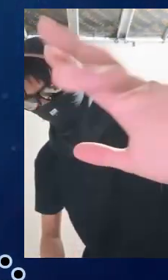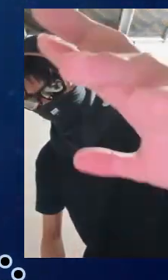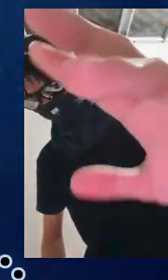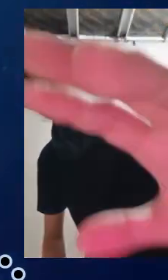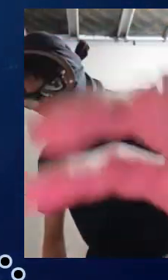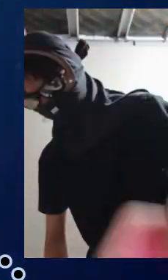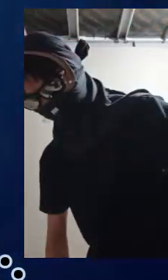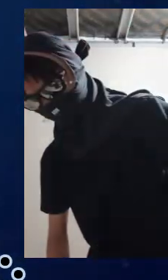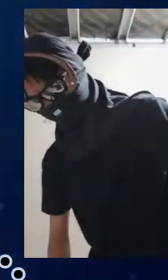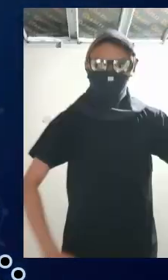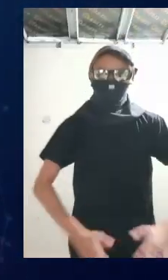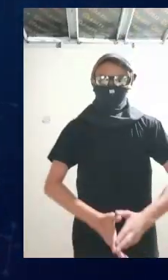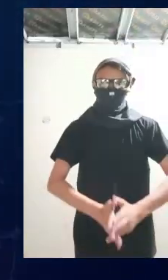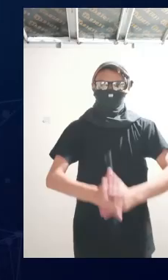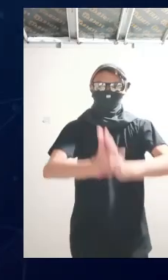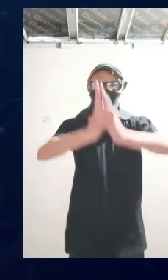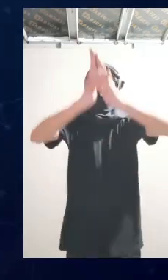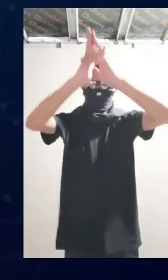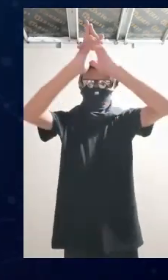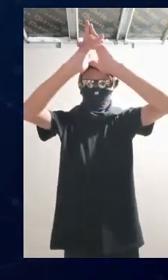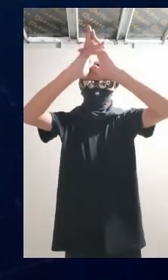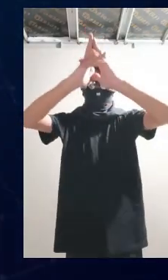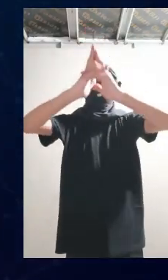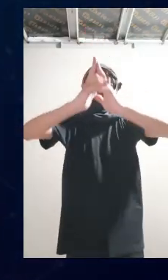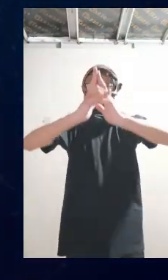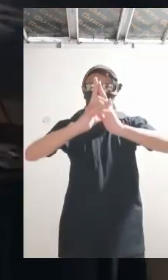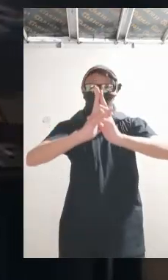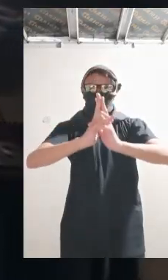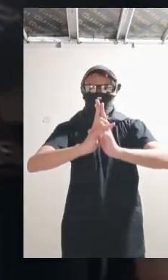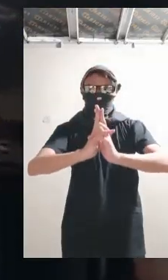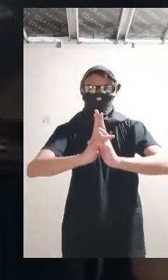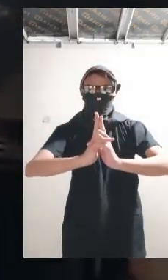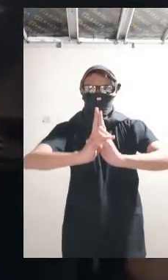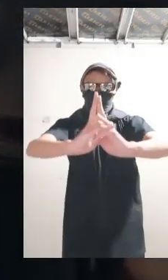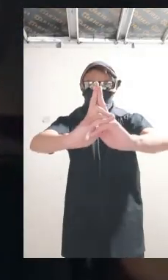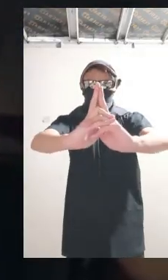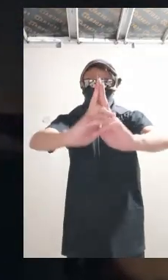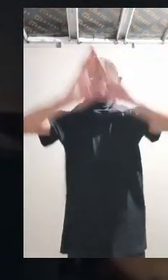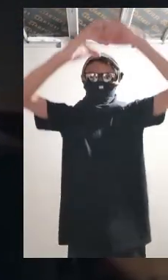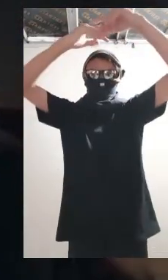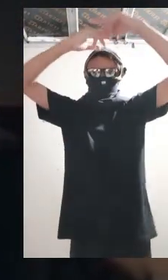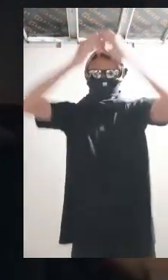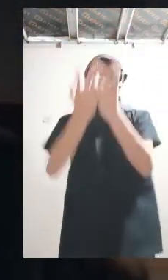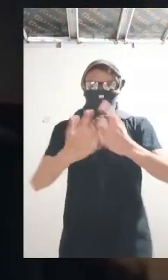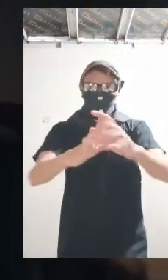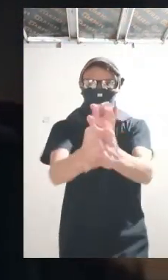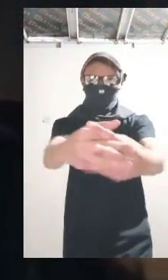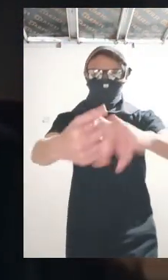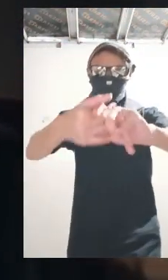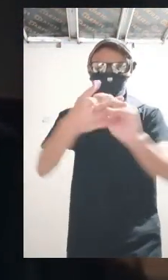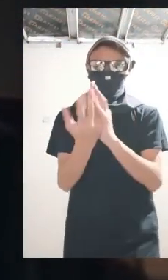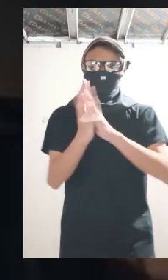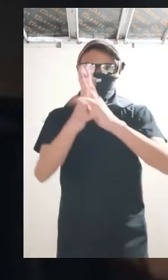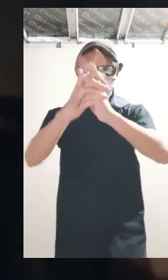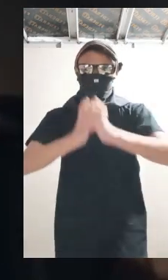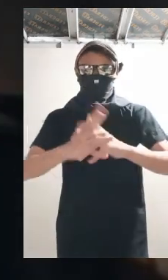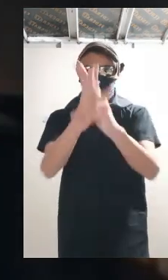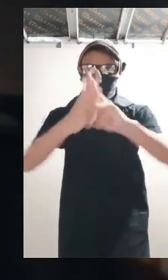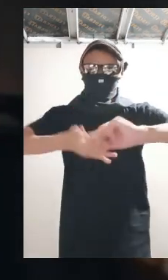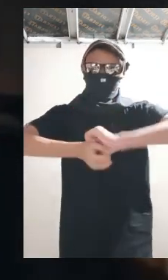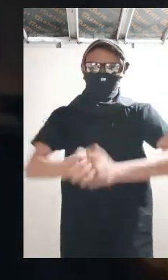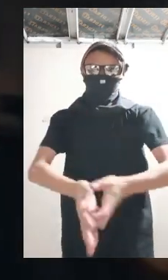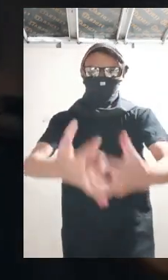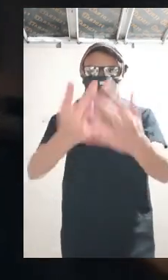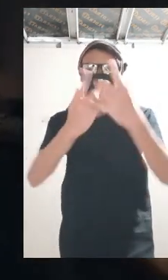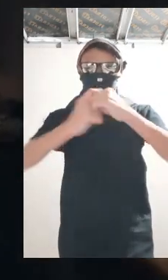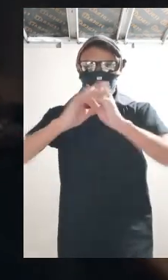create strategies to reduce or manage the risk. 4. Monitoring and review. Risk and control measures are